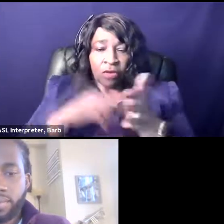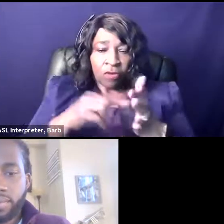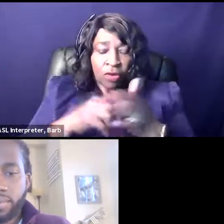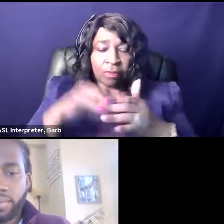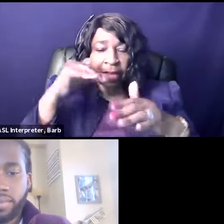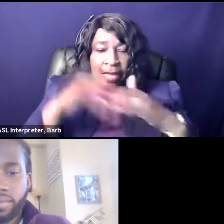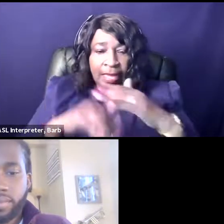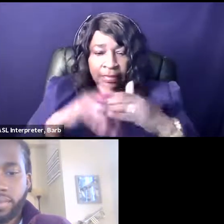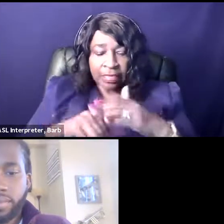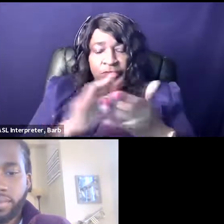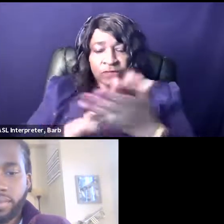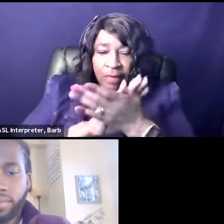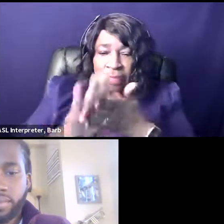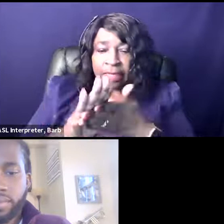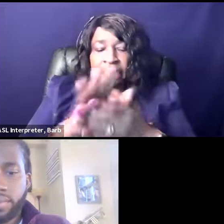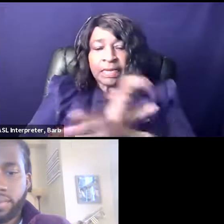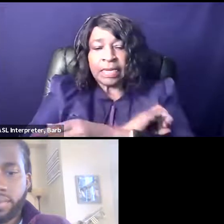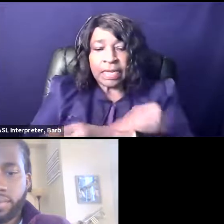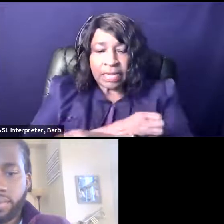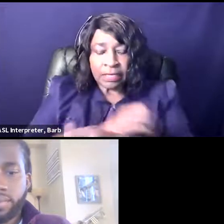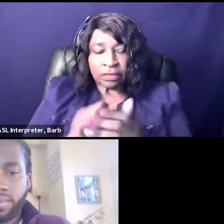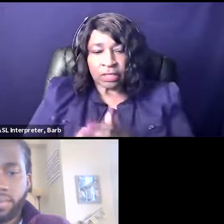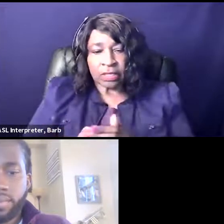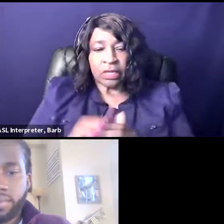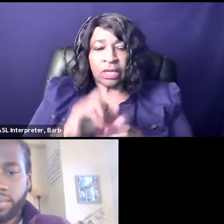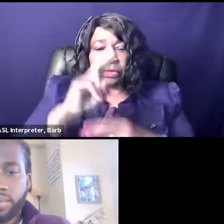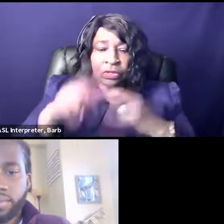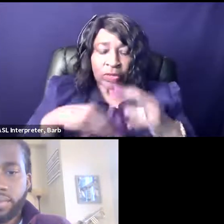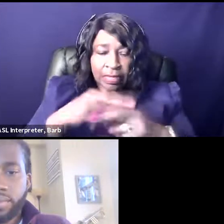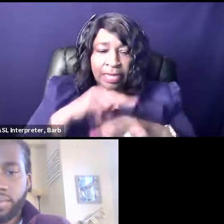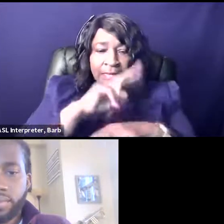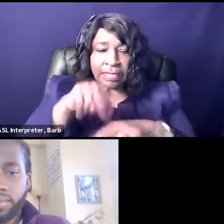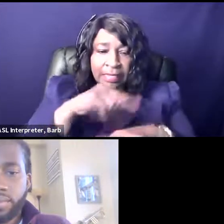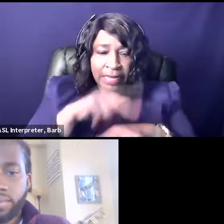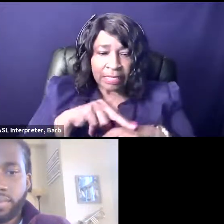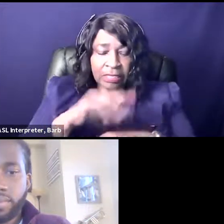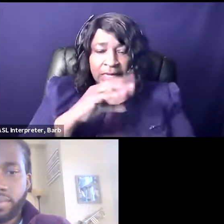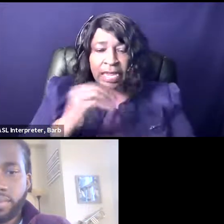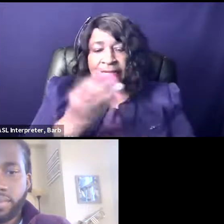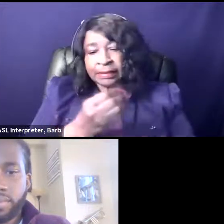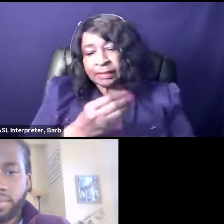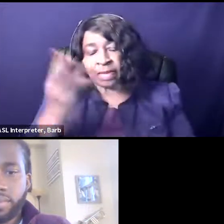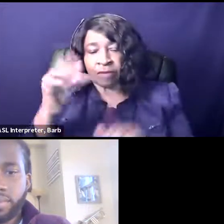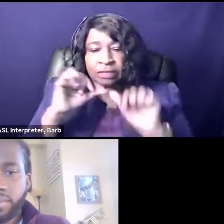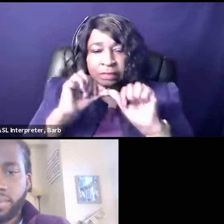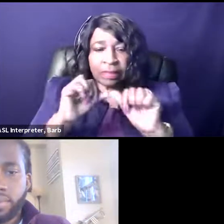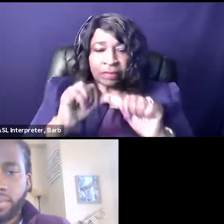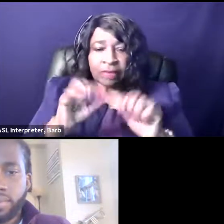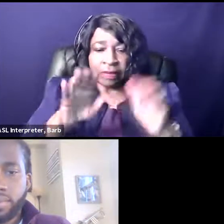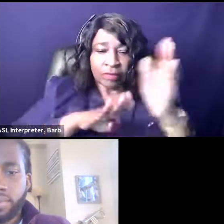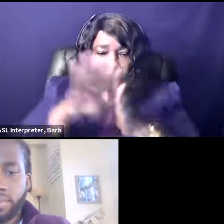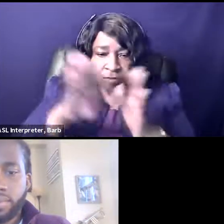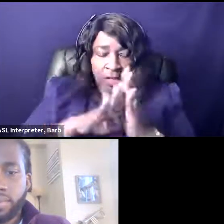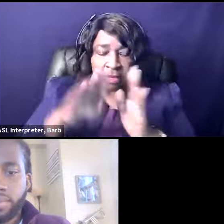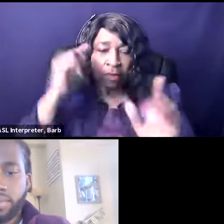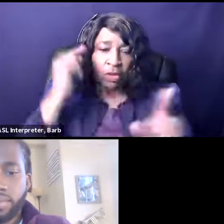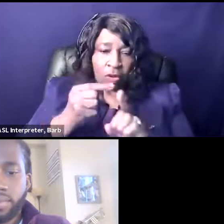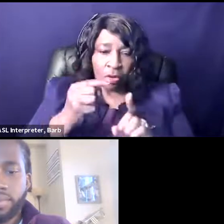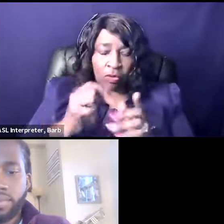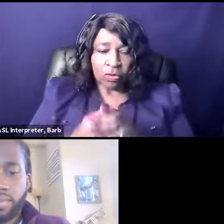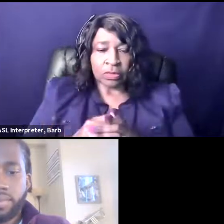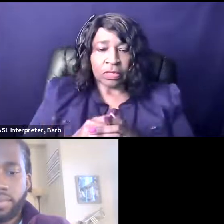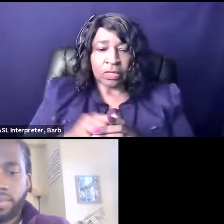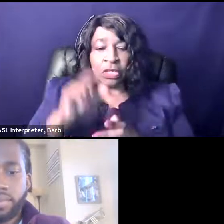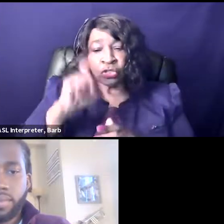clean energy. And so the United Nations and its several sustainability development goals says that energy should be a